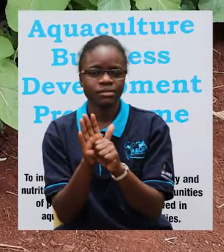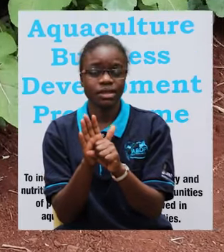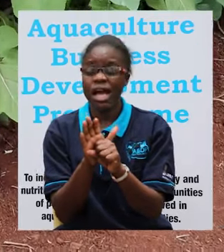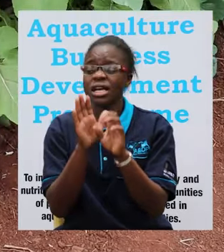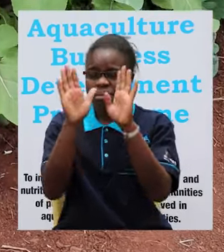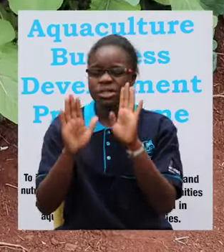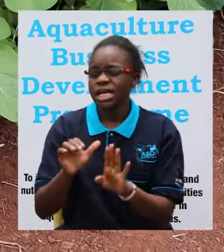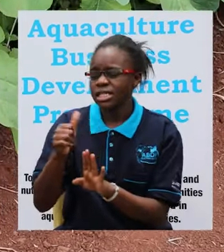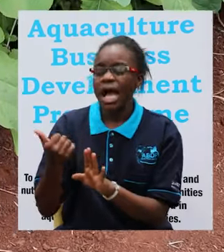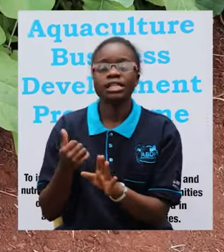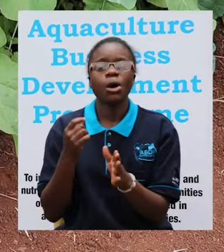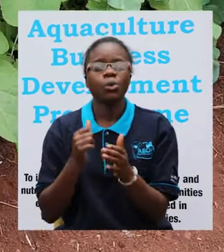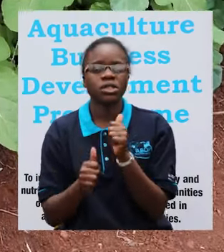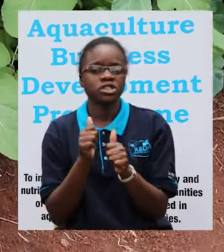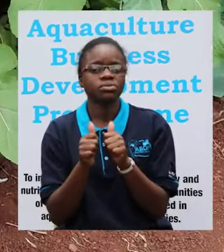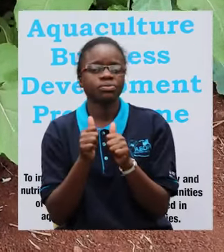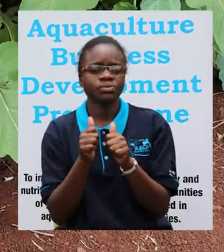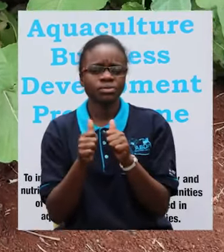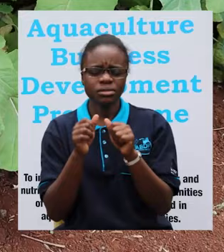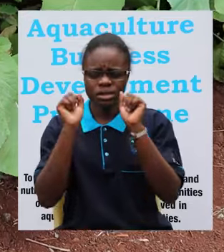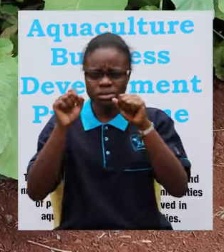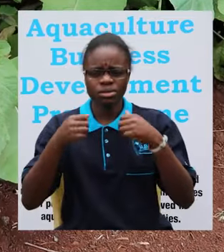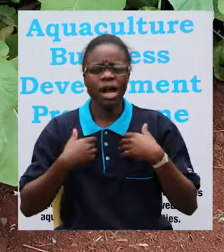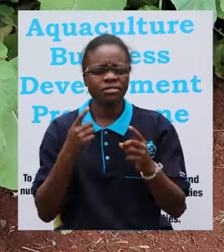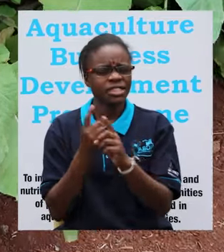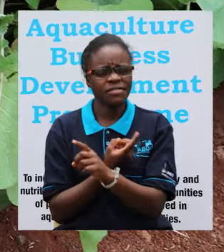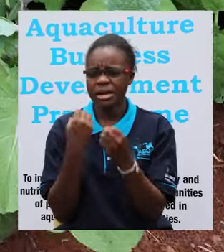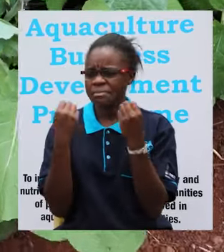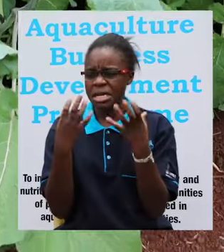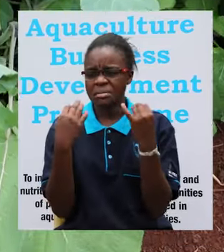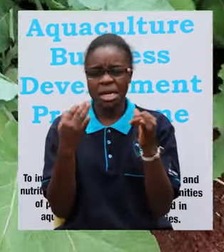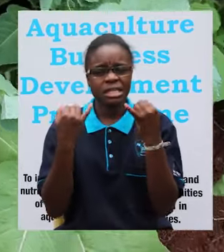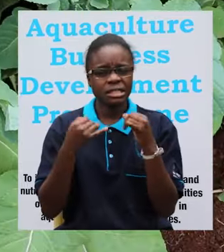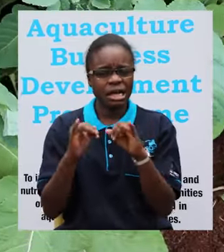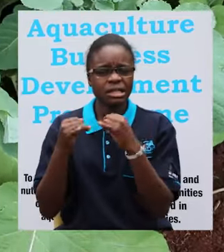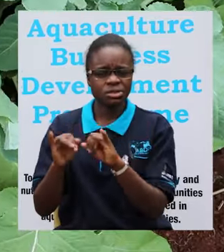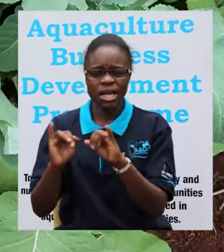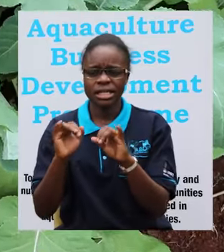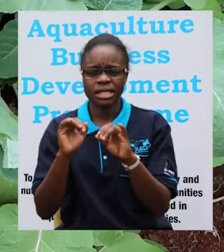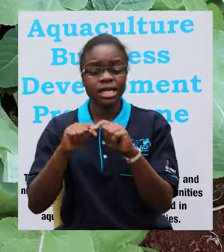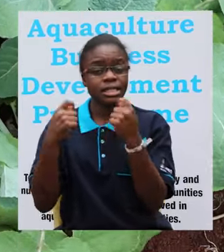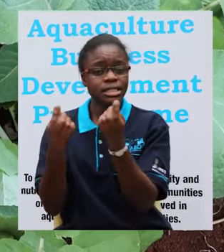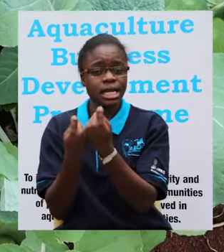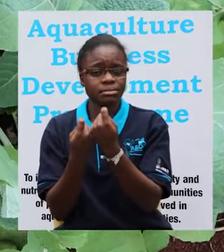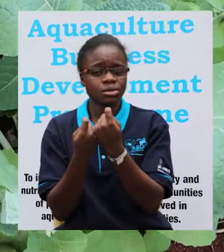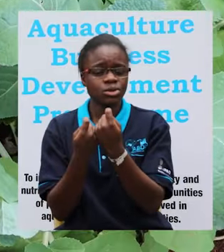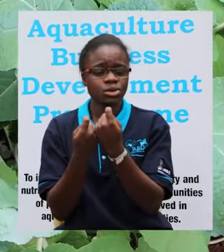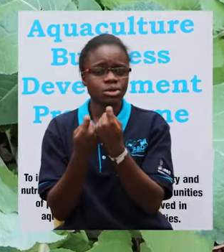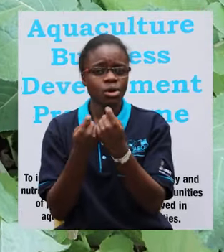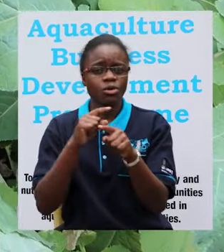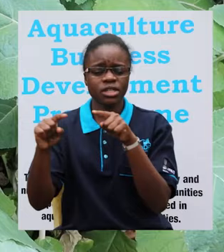It is important because you can grow a variety of vegetables. Like this particular garden has more than